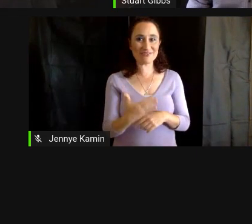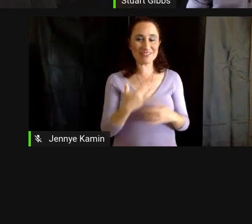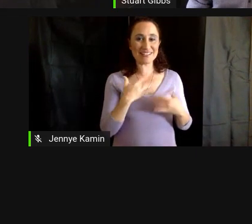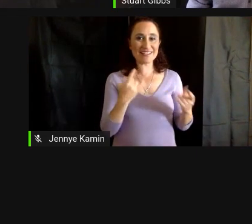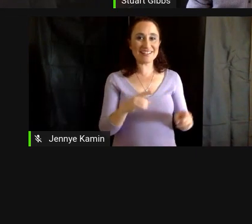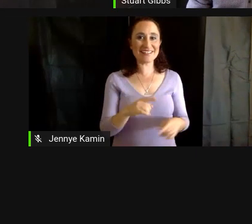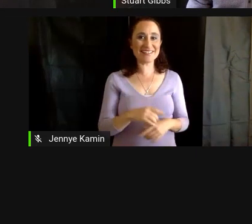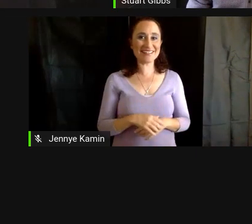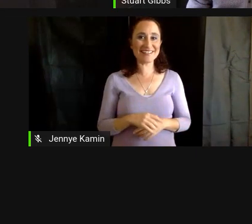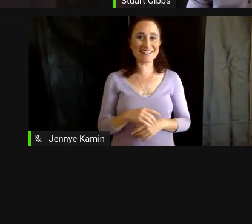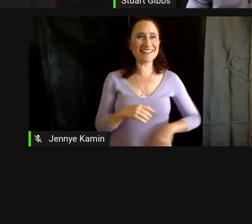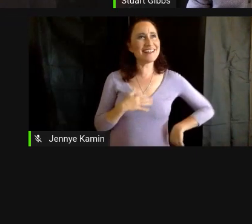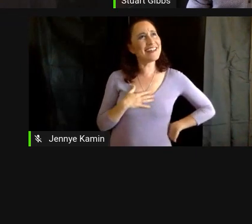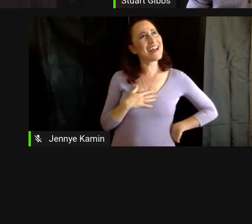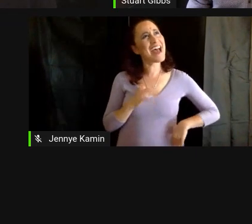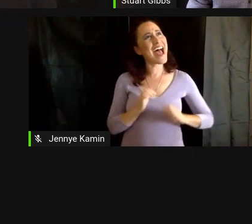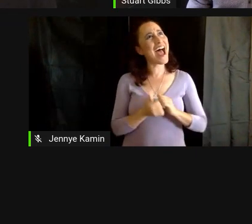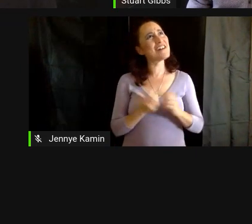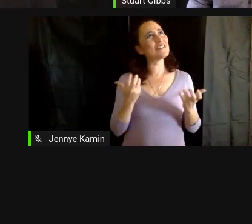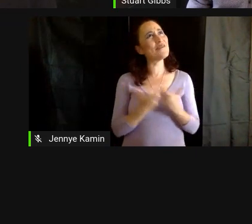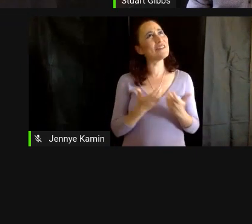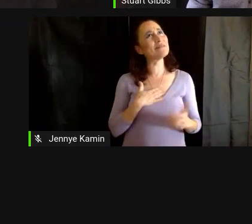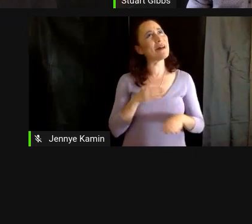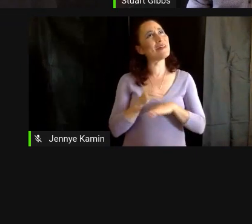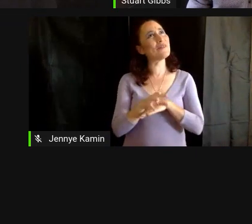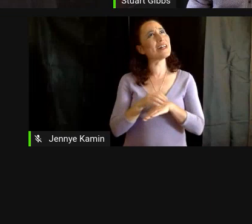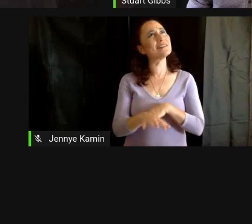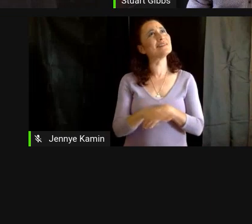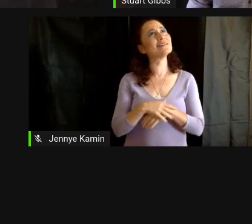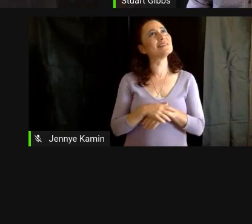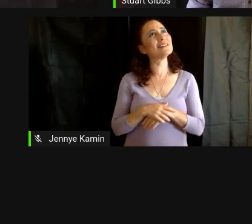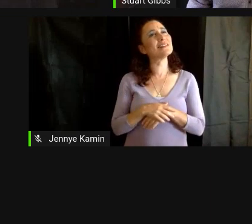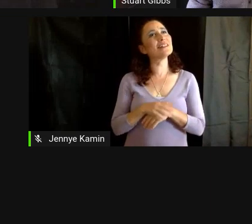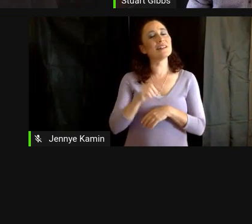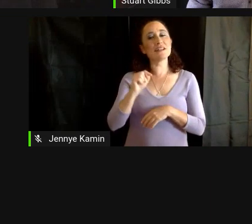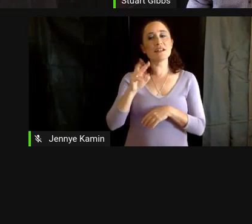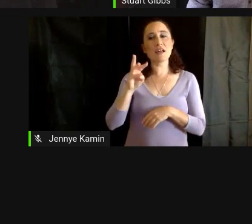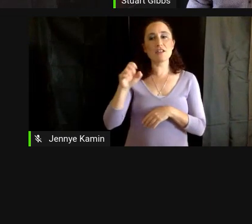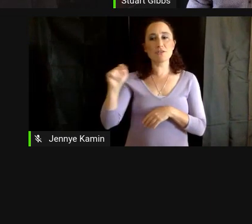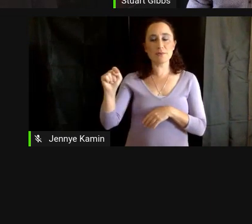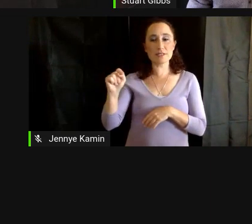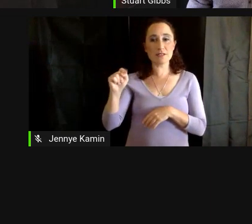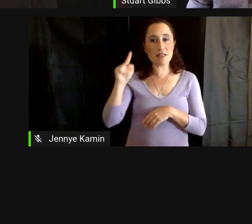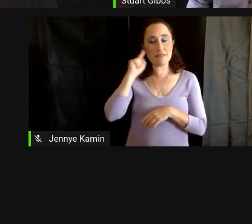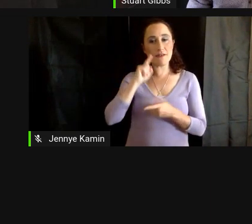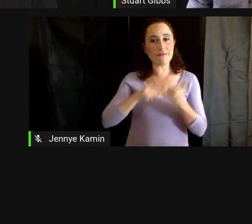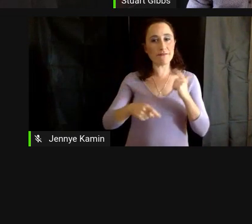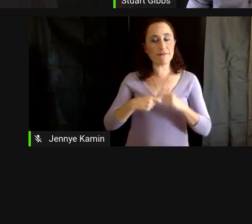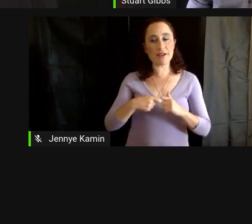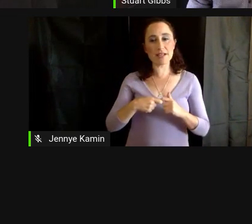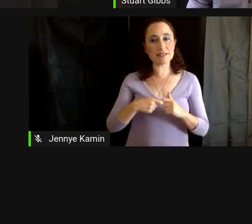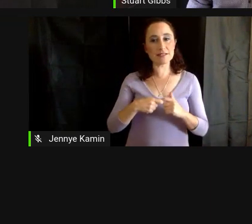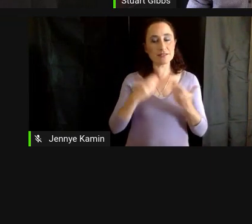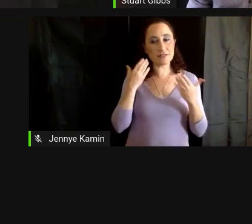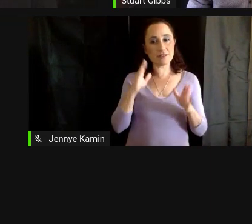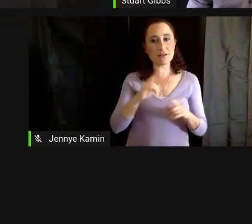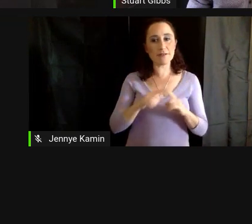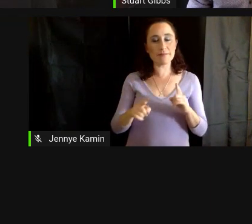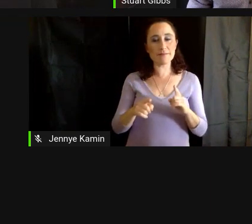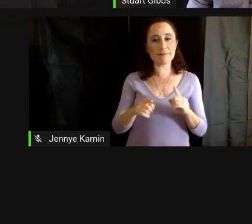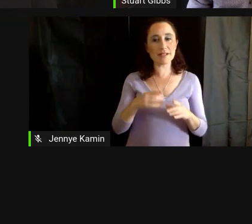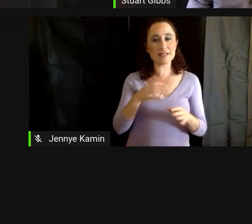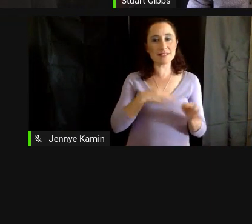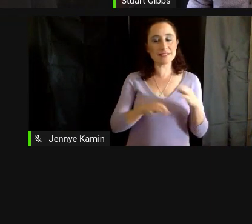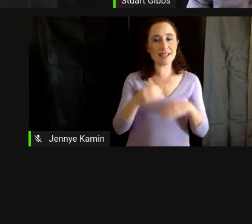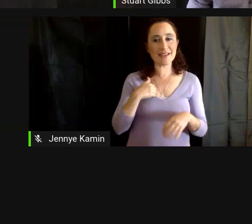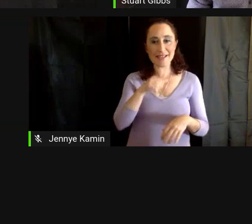twist, I'm trying to think how that fits into my thing. The twist is that she thought none of her friends really loved her and no knew her. And then she ends up with this dragon. And